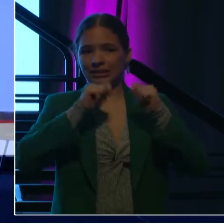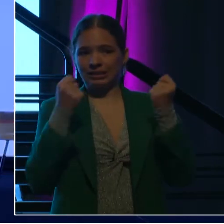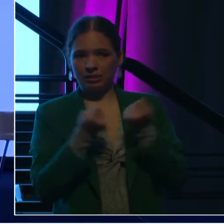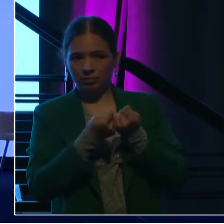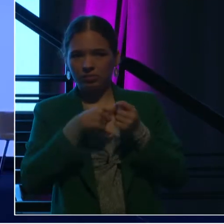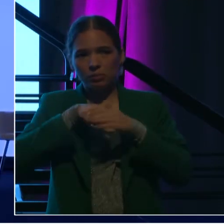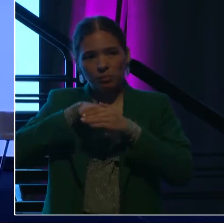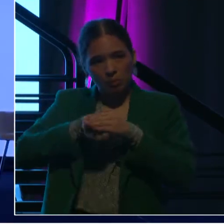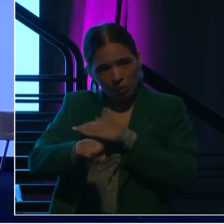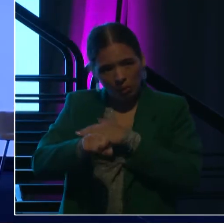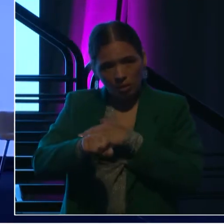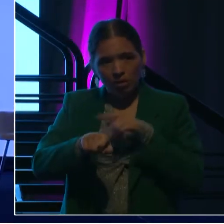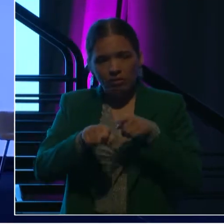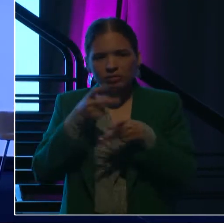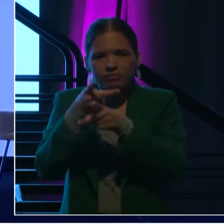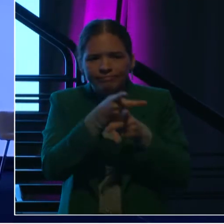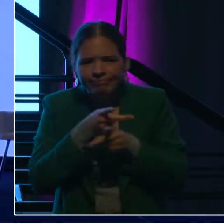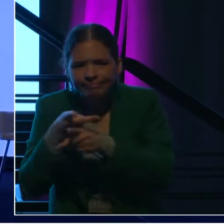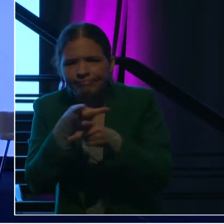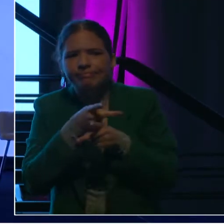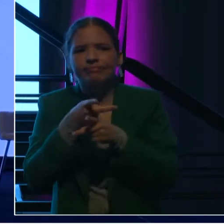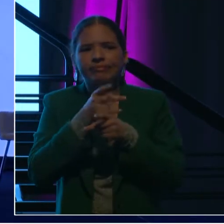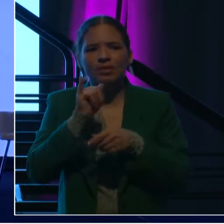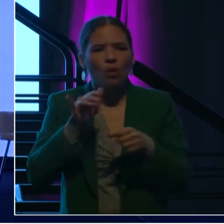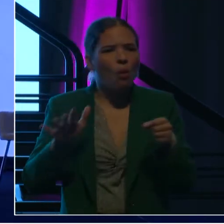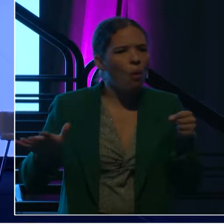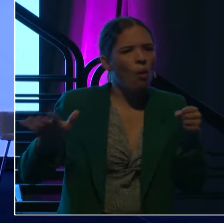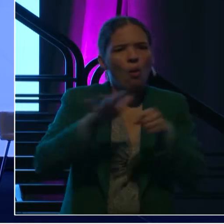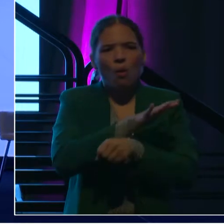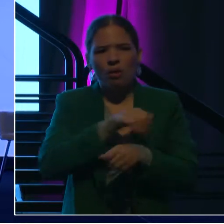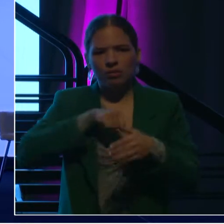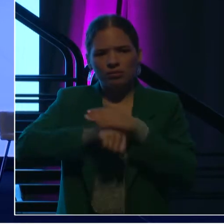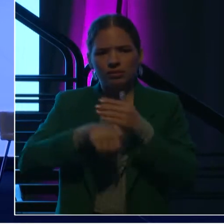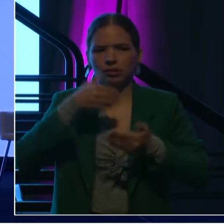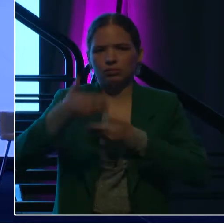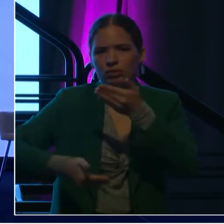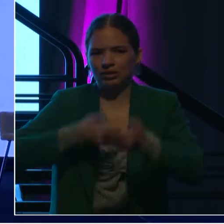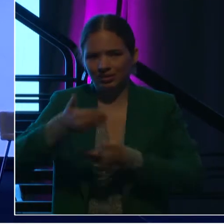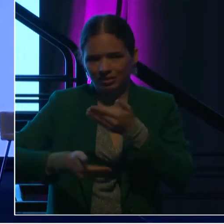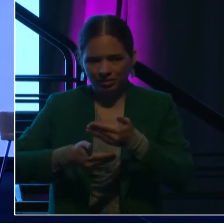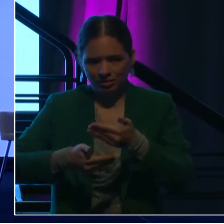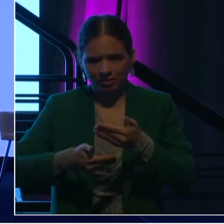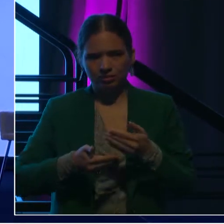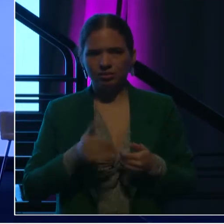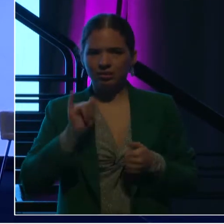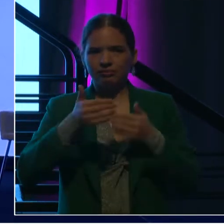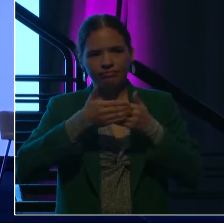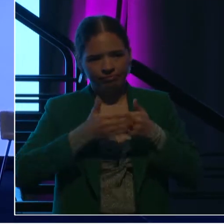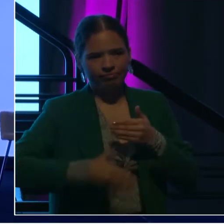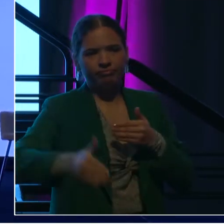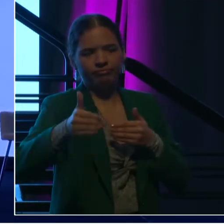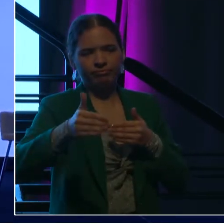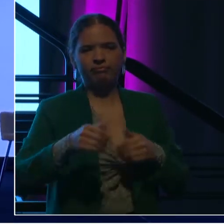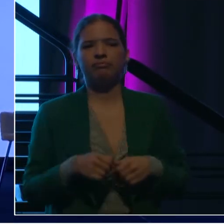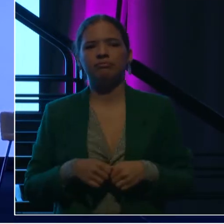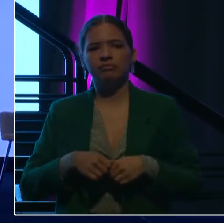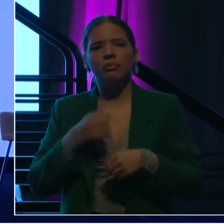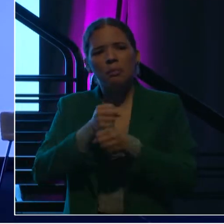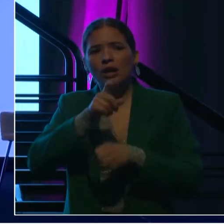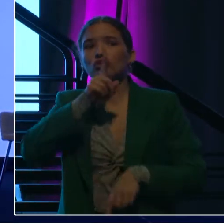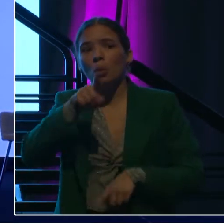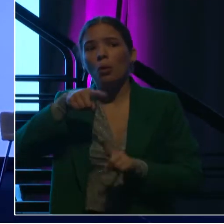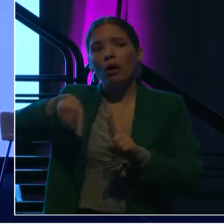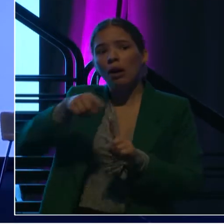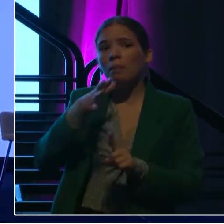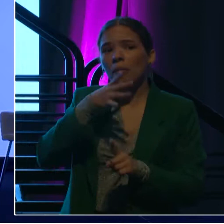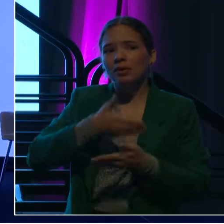compassionate care throughout the childbirth experience and beyond. Ensuring that all moms and babies get the care that they need